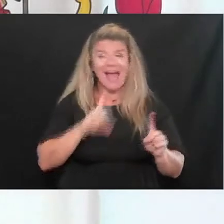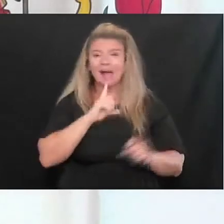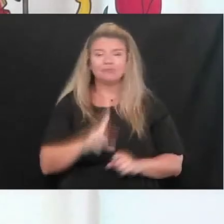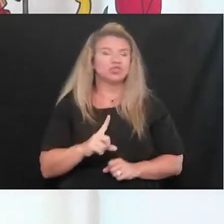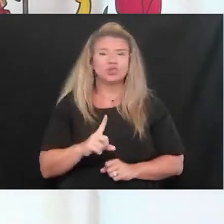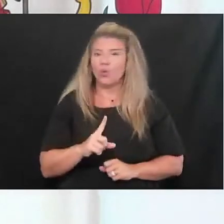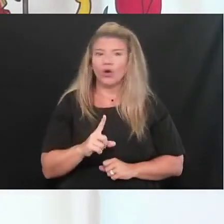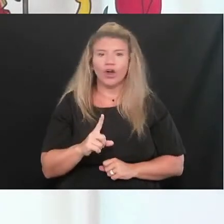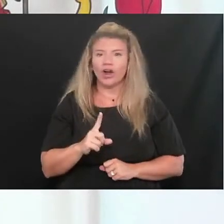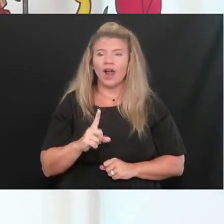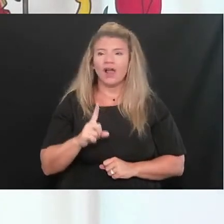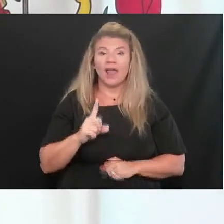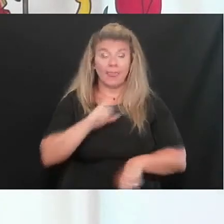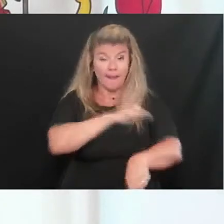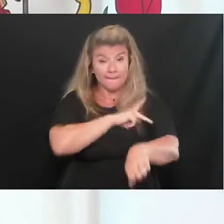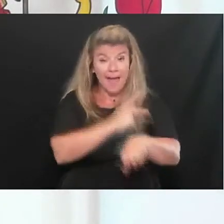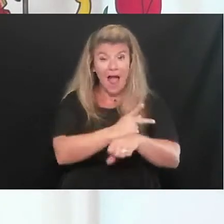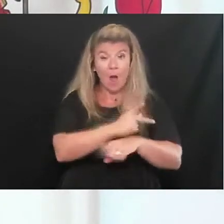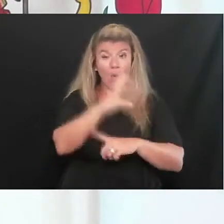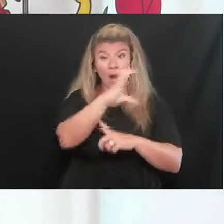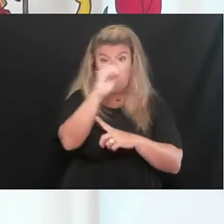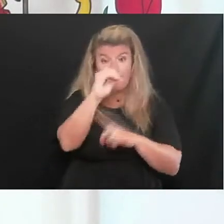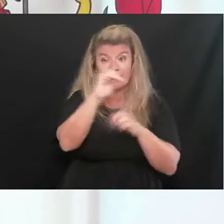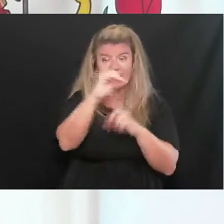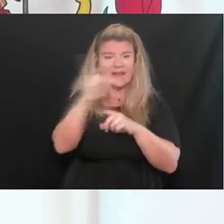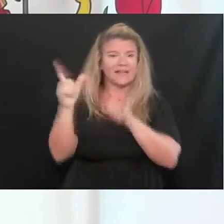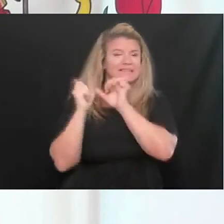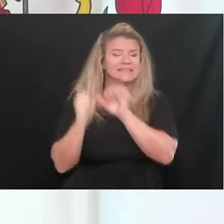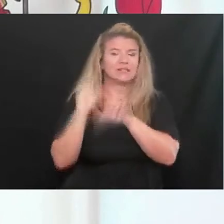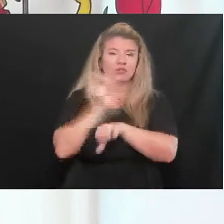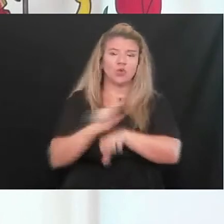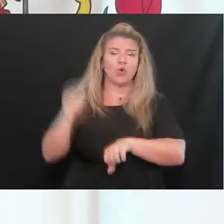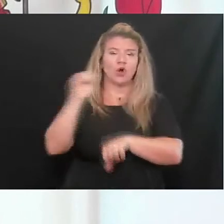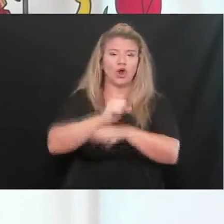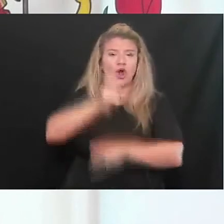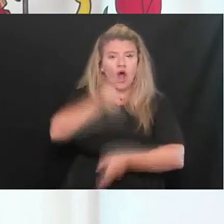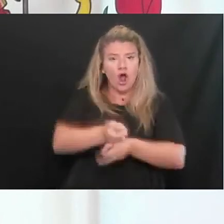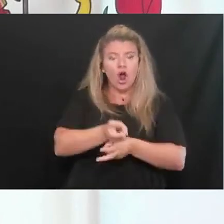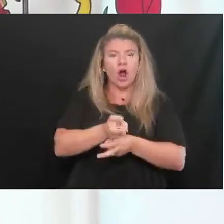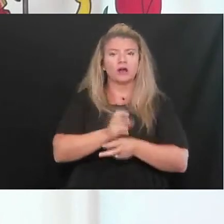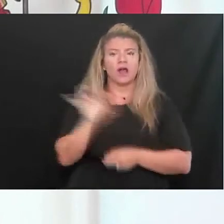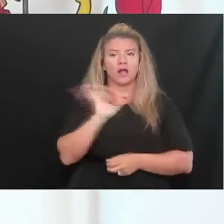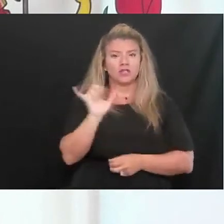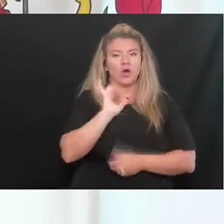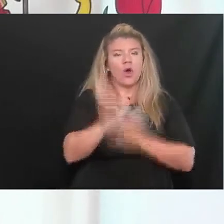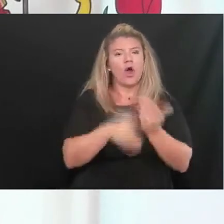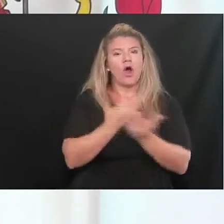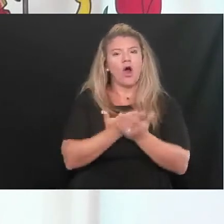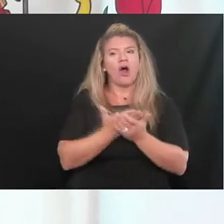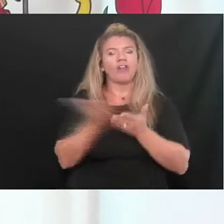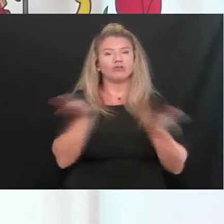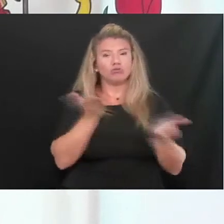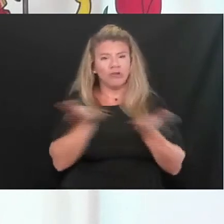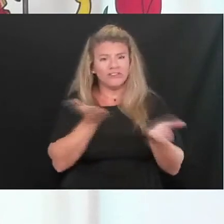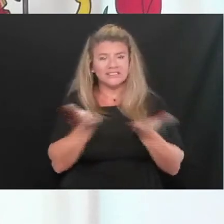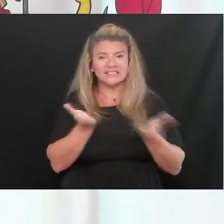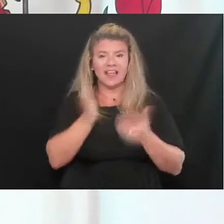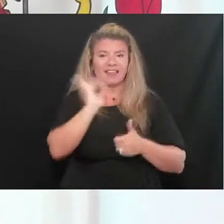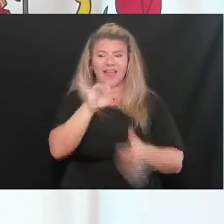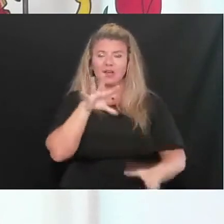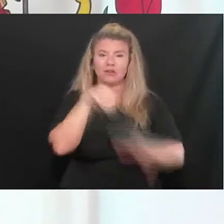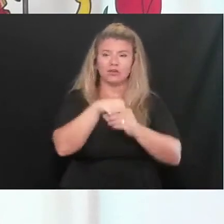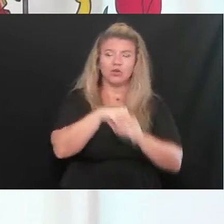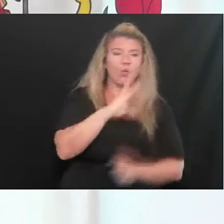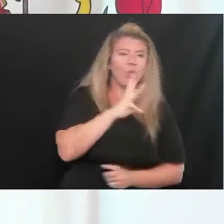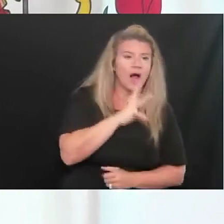sure all the power companies are continuing to work really hard, and as well as all of our services, whether it be water or sewer